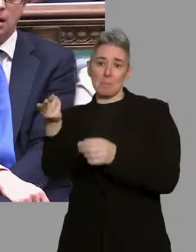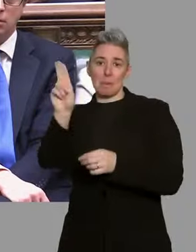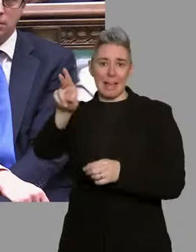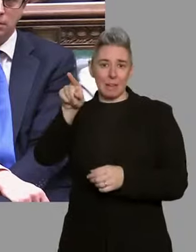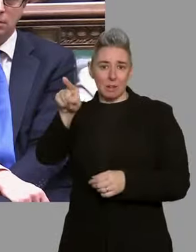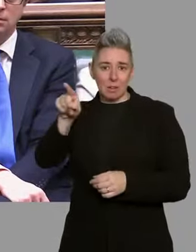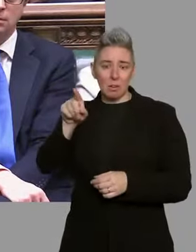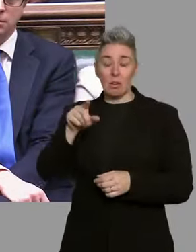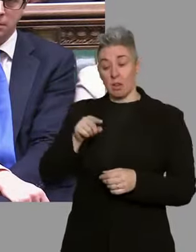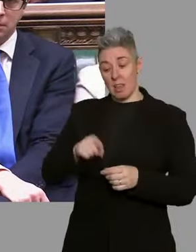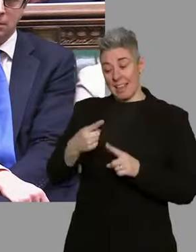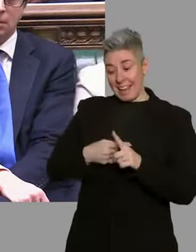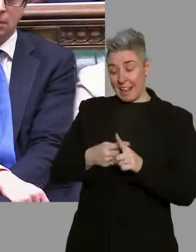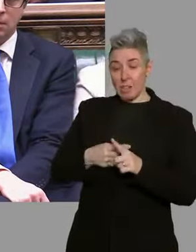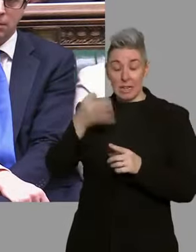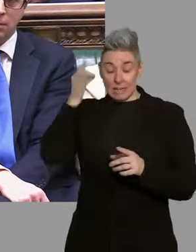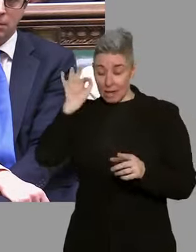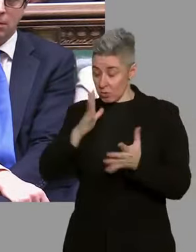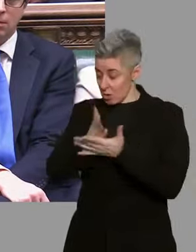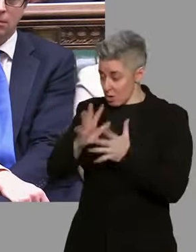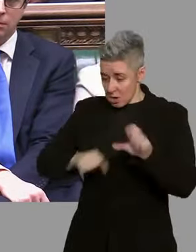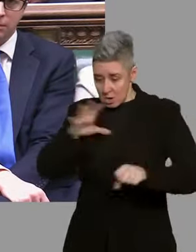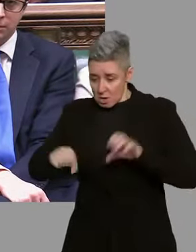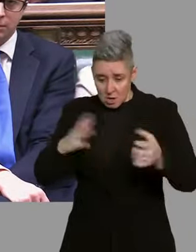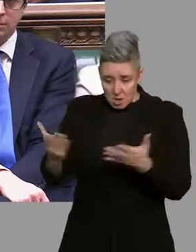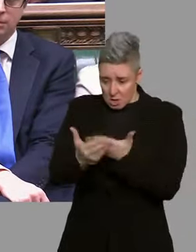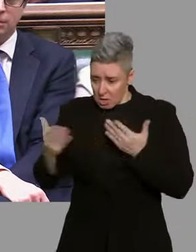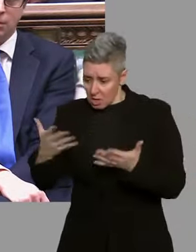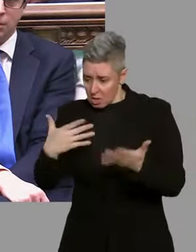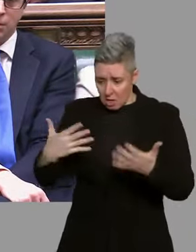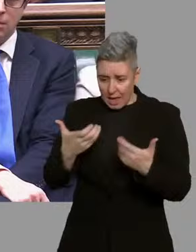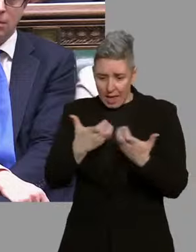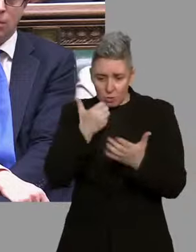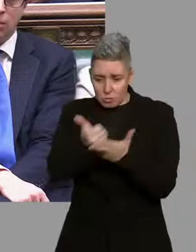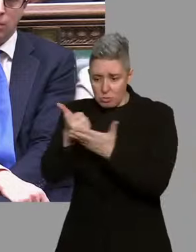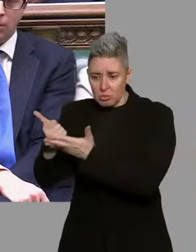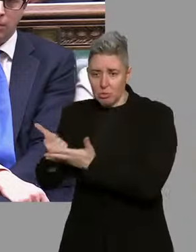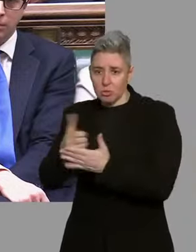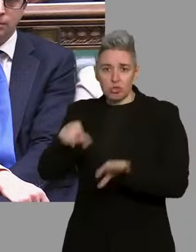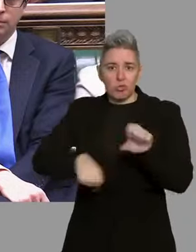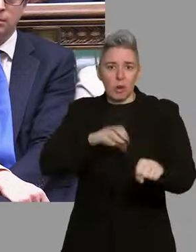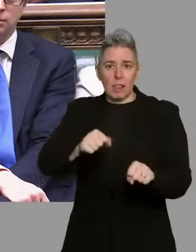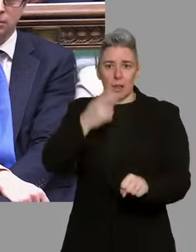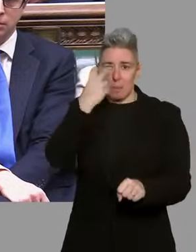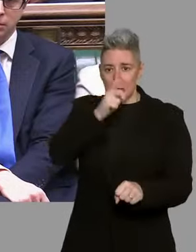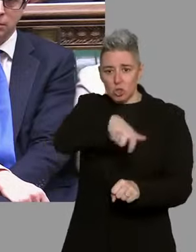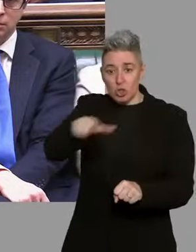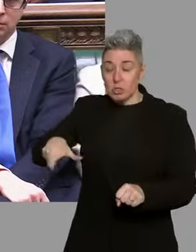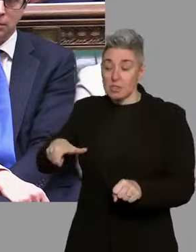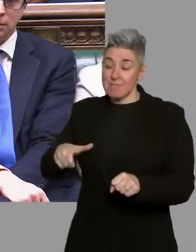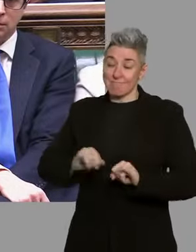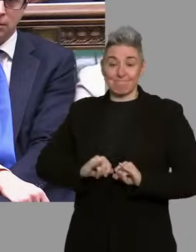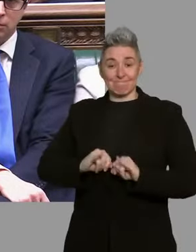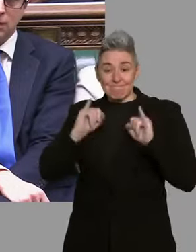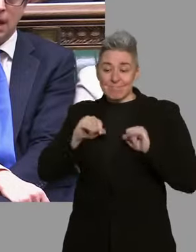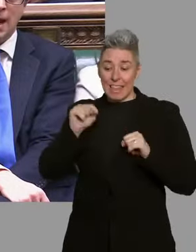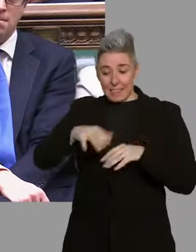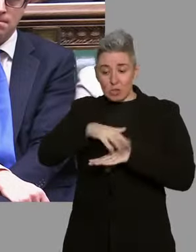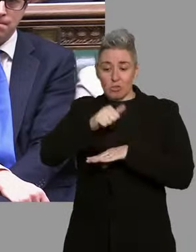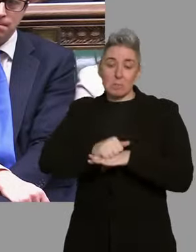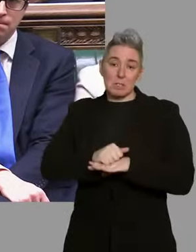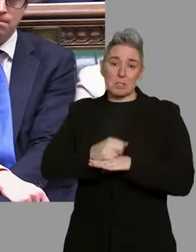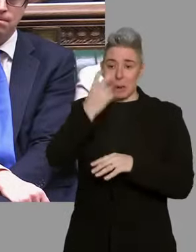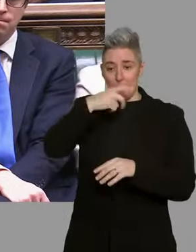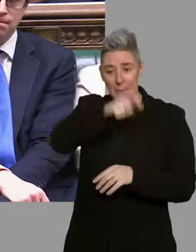struggling pensioners. The tragic reality this Christmas is pensioners will suffer and may even die as a result